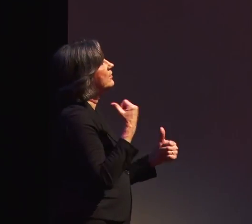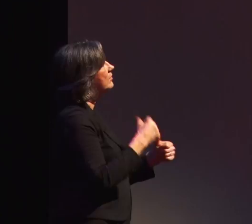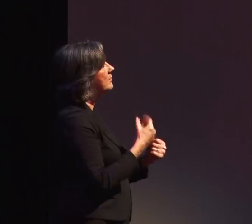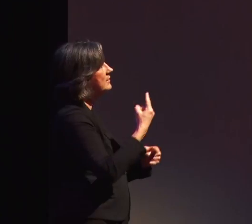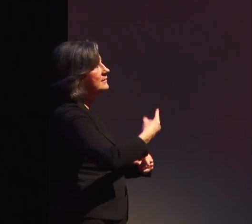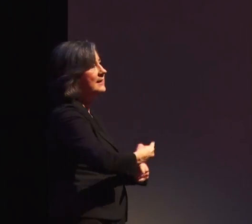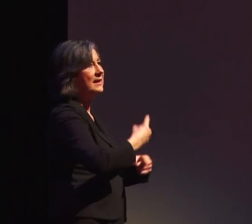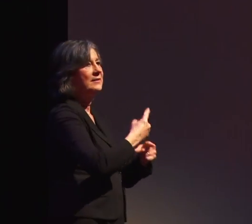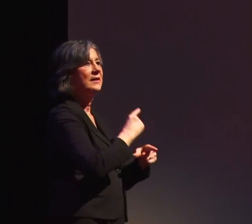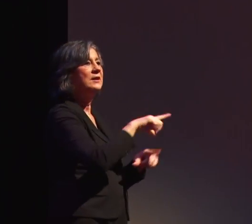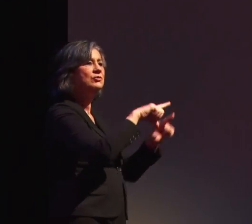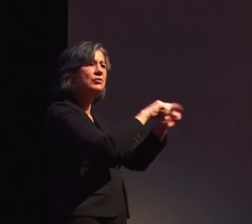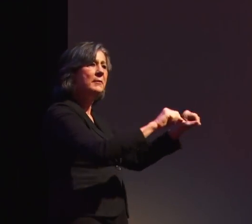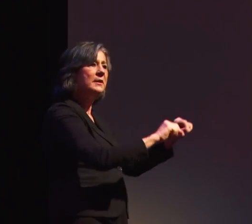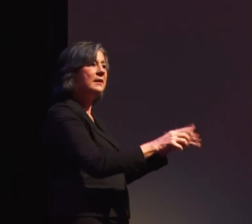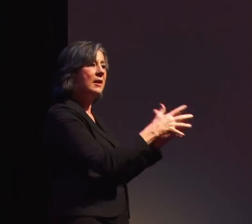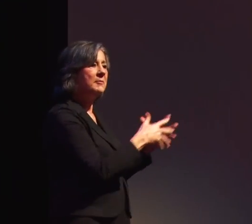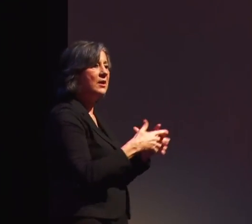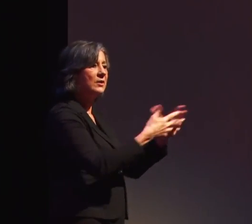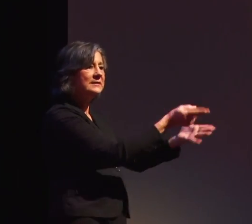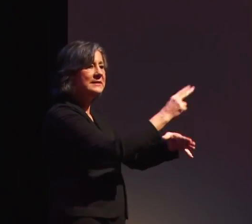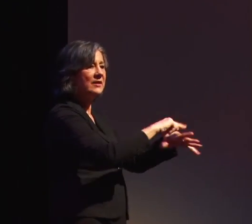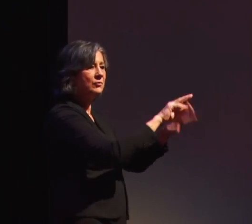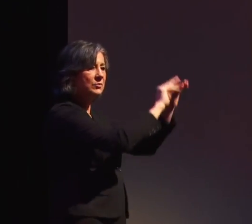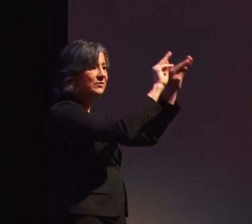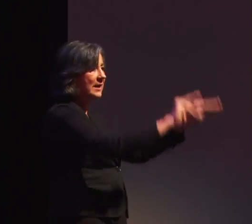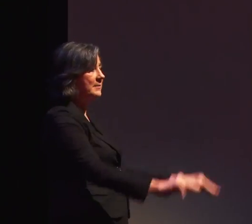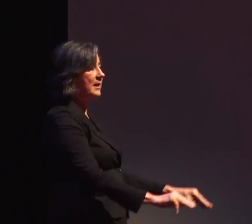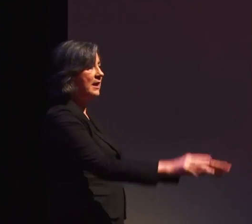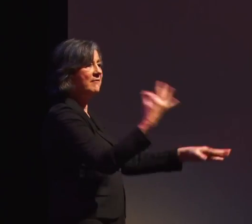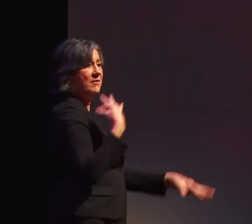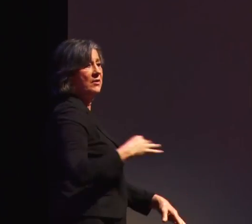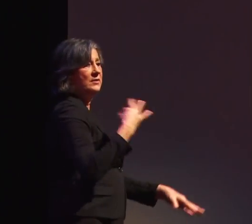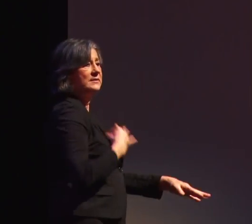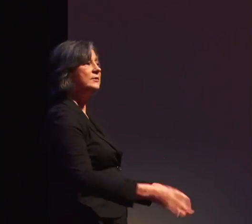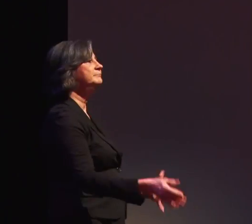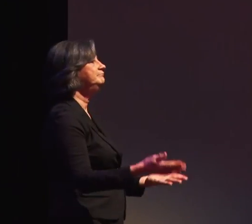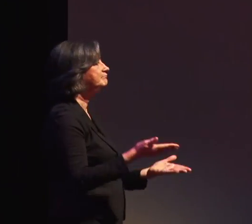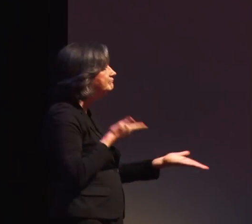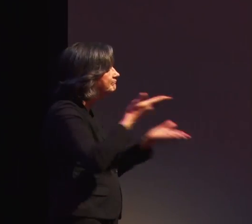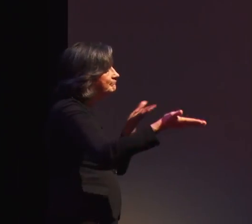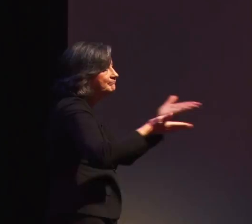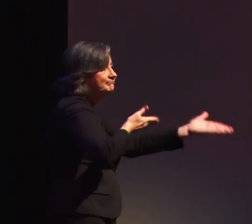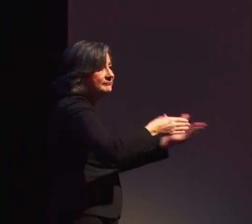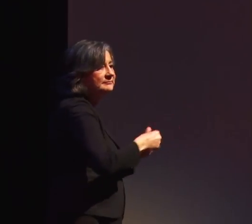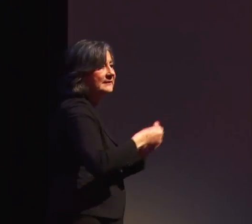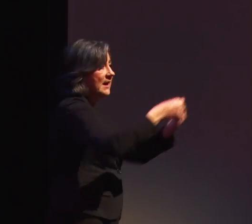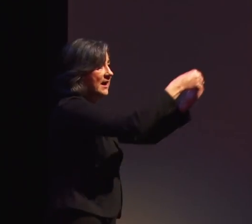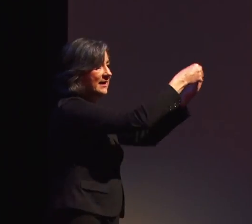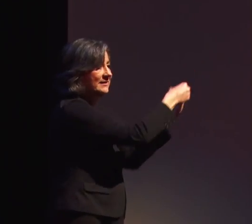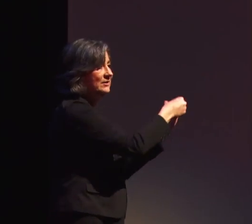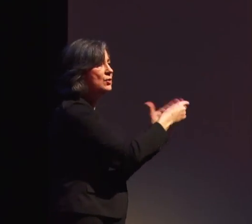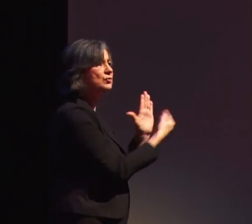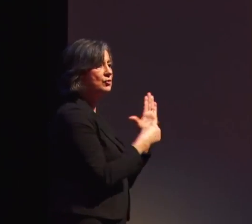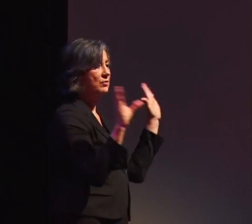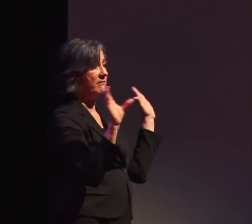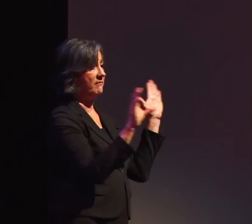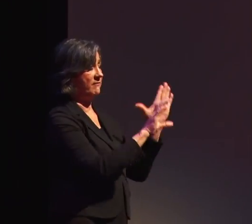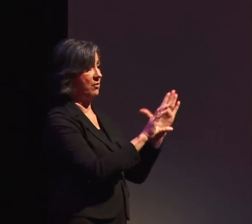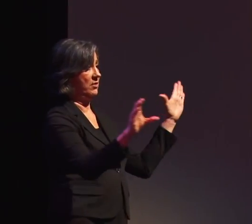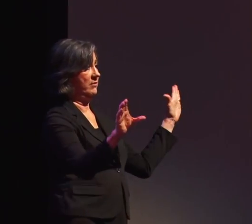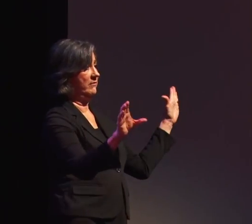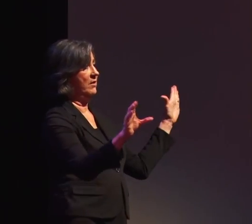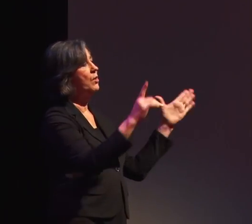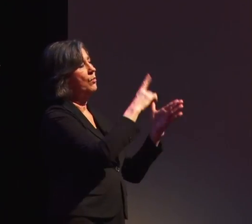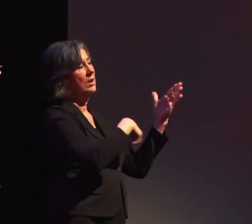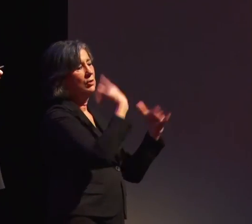American National Museum and remembered a volunteer tour guide, himself a survivor of the camps, who showed us a photo of a funeral that was happening in